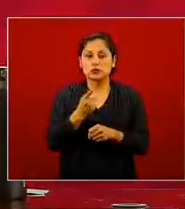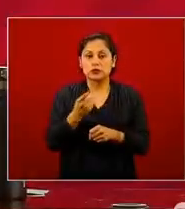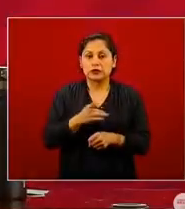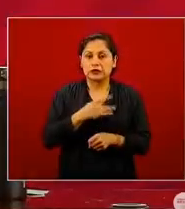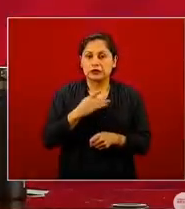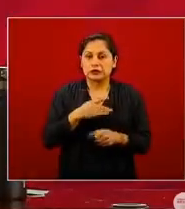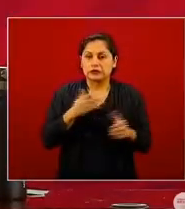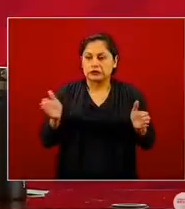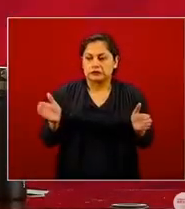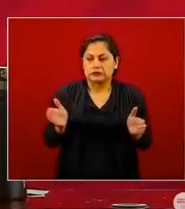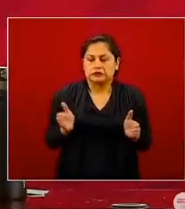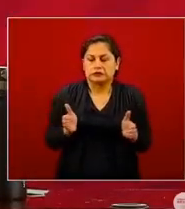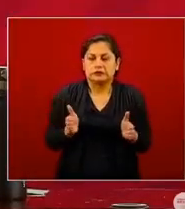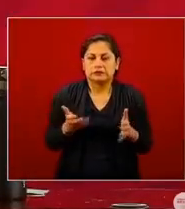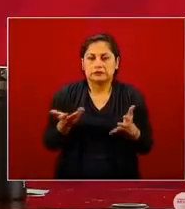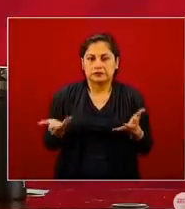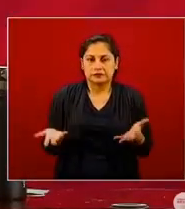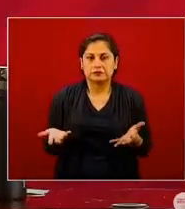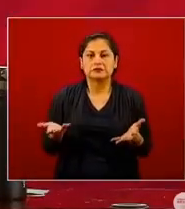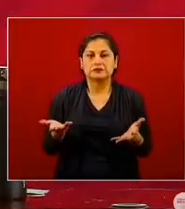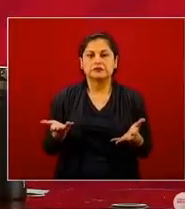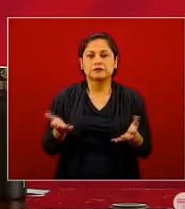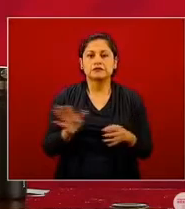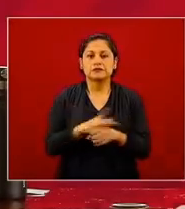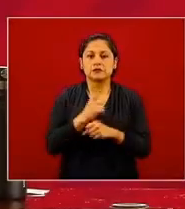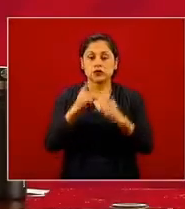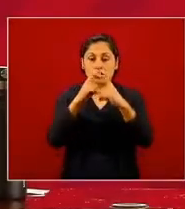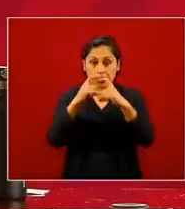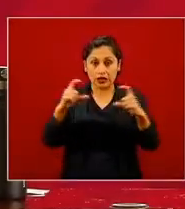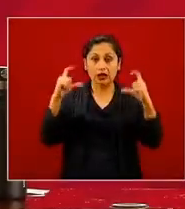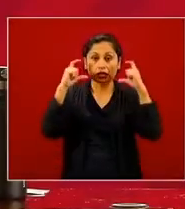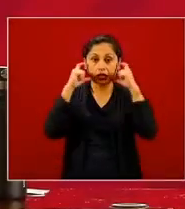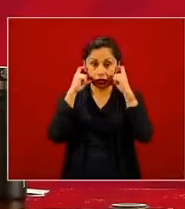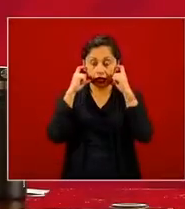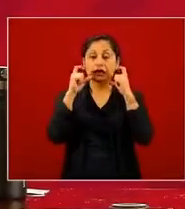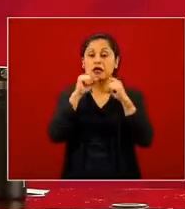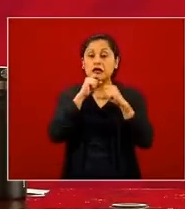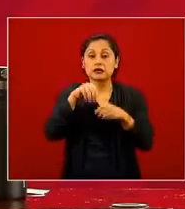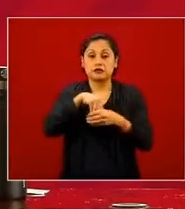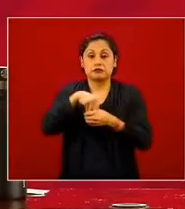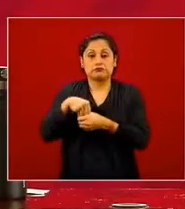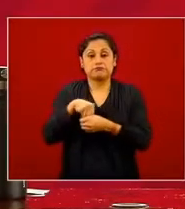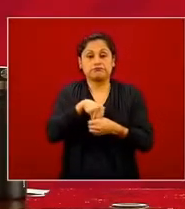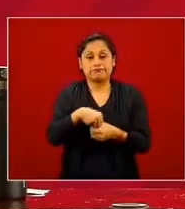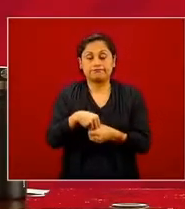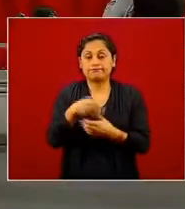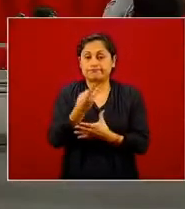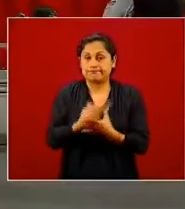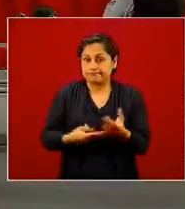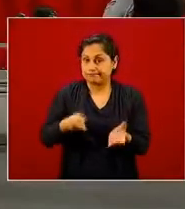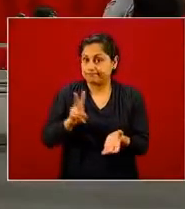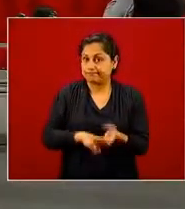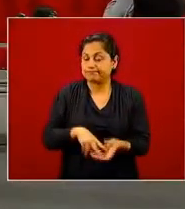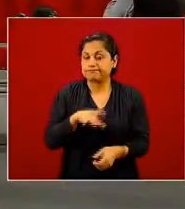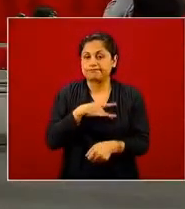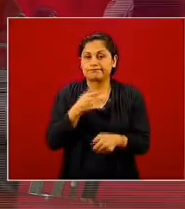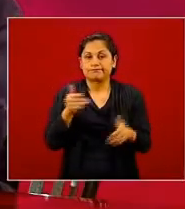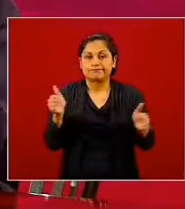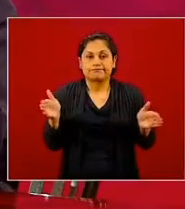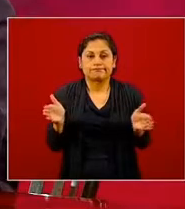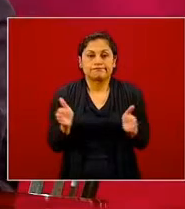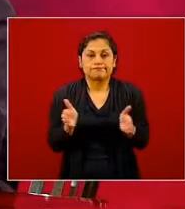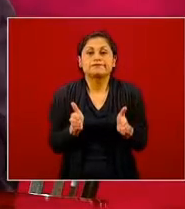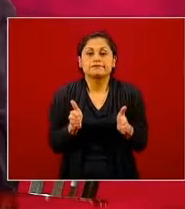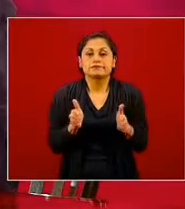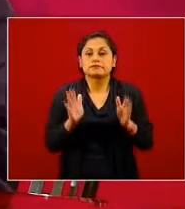this can happen, and the person might feel very anxious when this happens because they have some type of obstruction